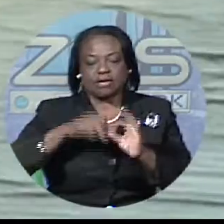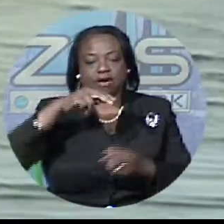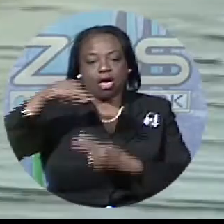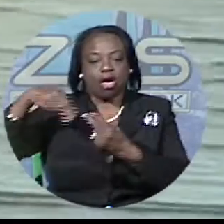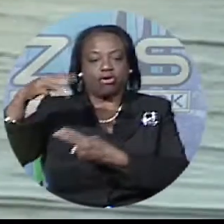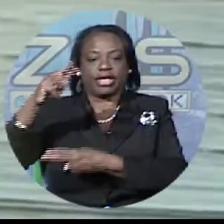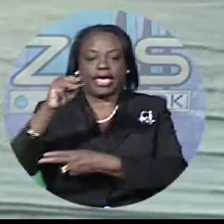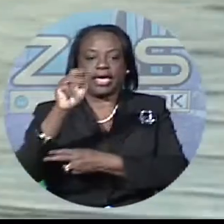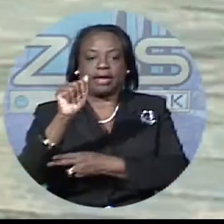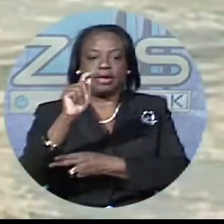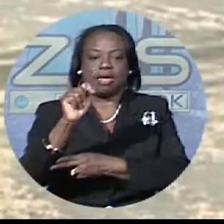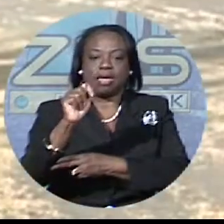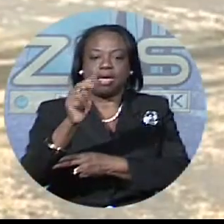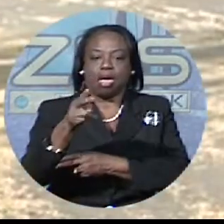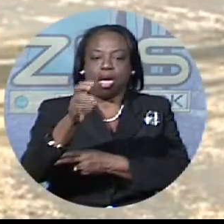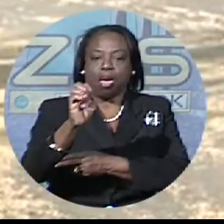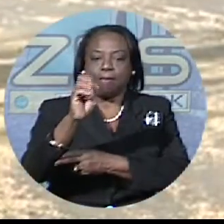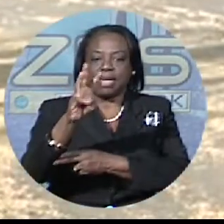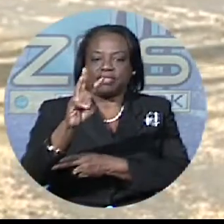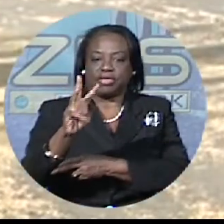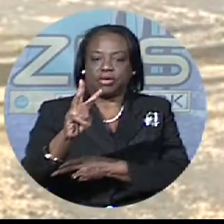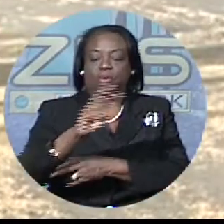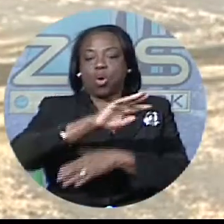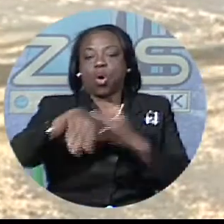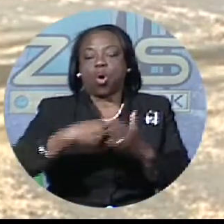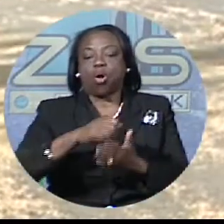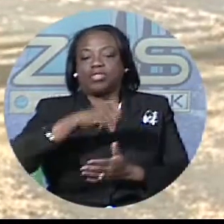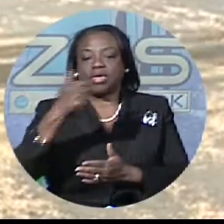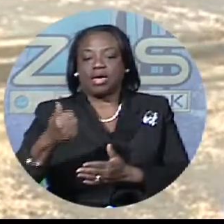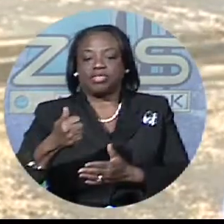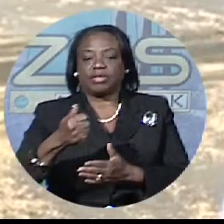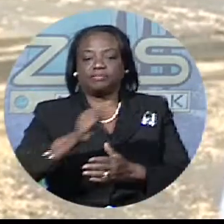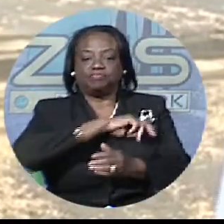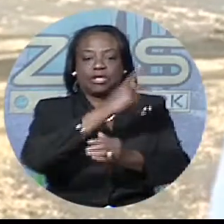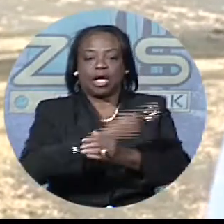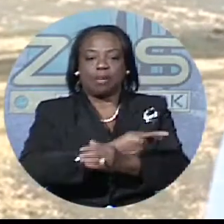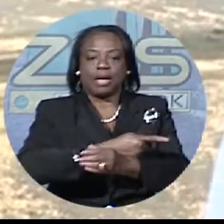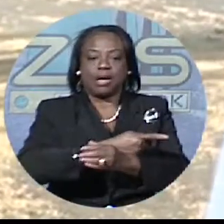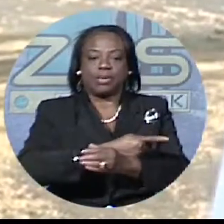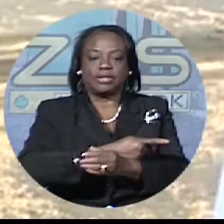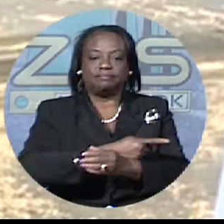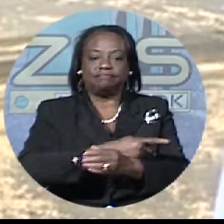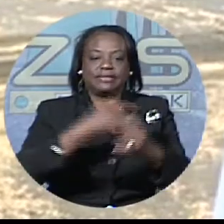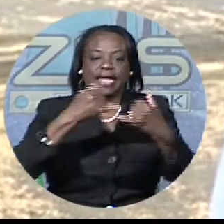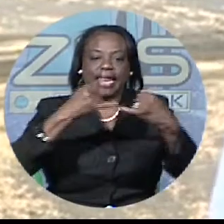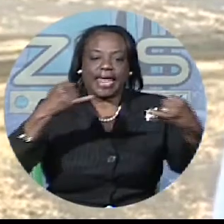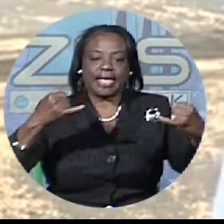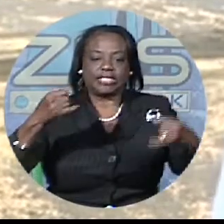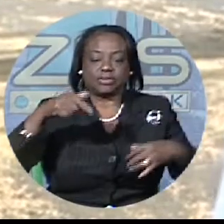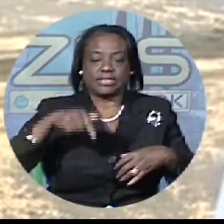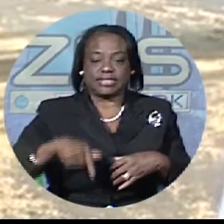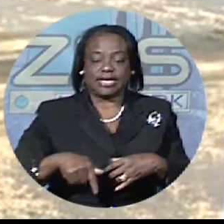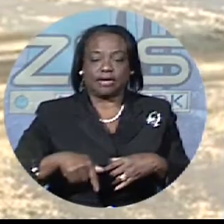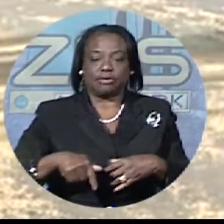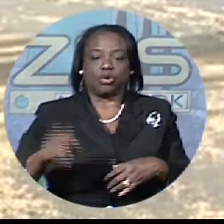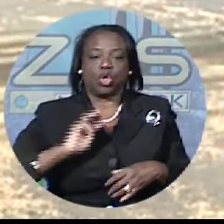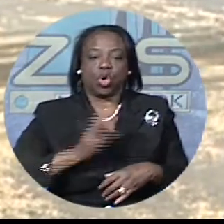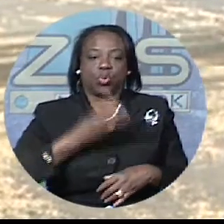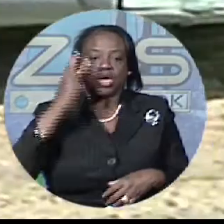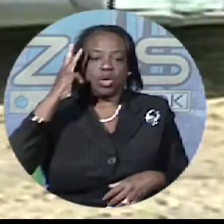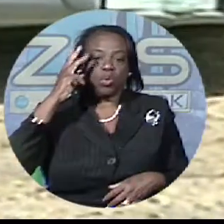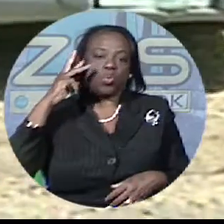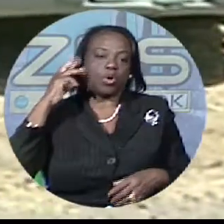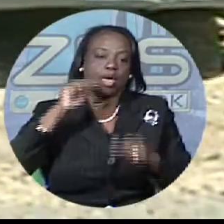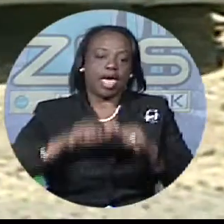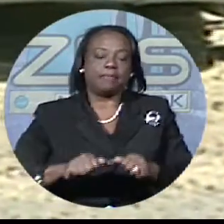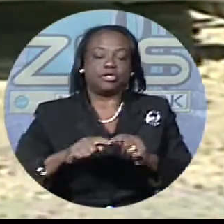power lines, all of the other power lines were down, and so we are able to put the power lines back up on the GIN poles. And so the contractor's out here right